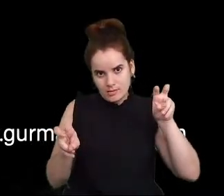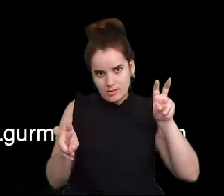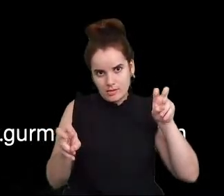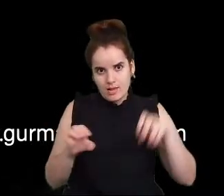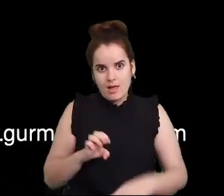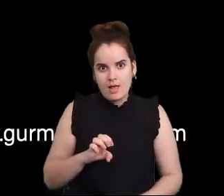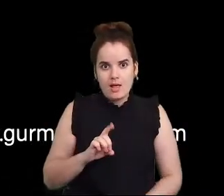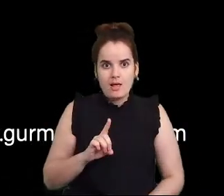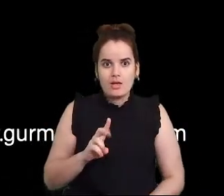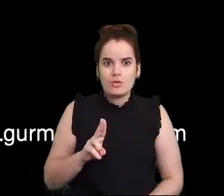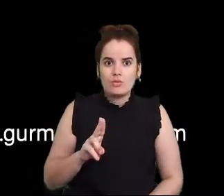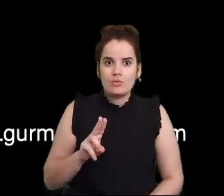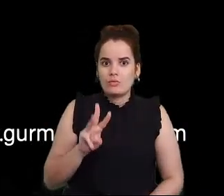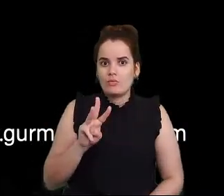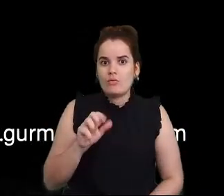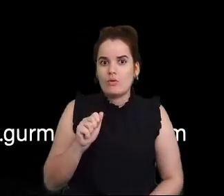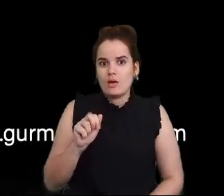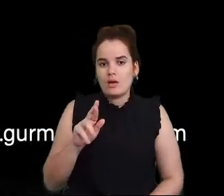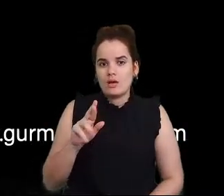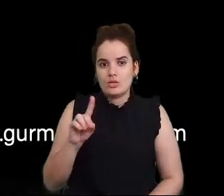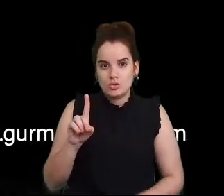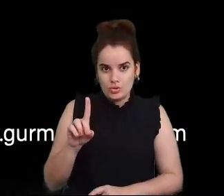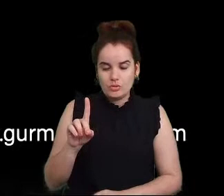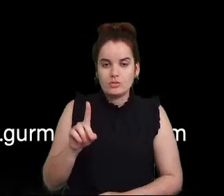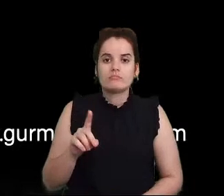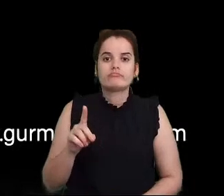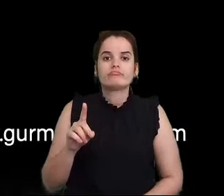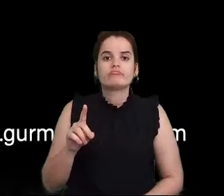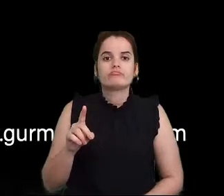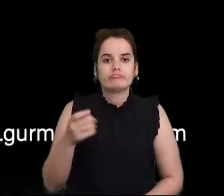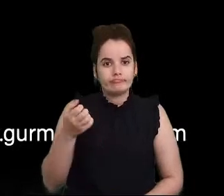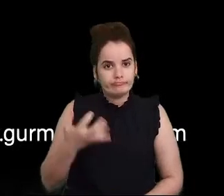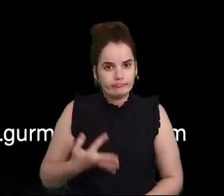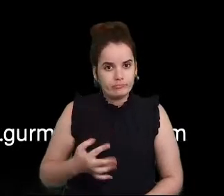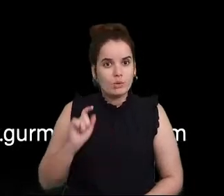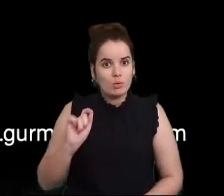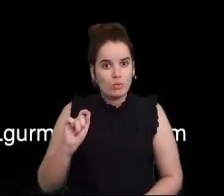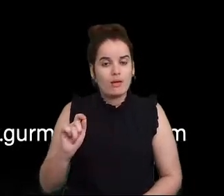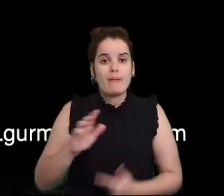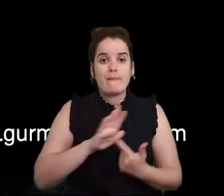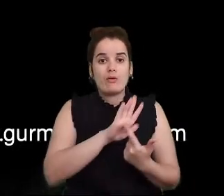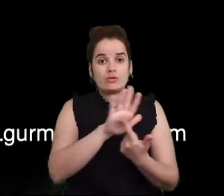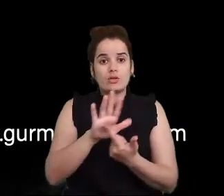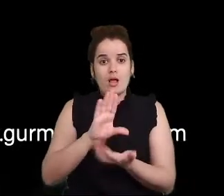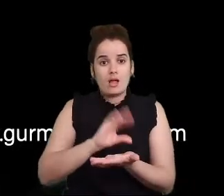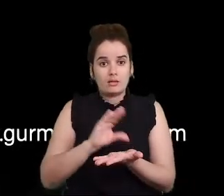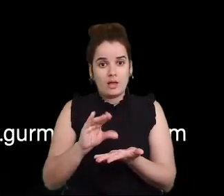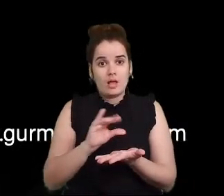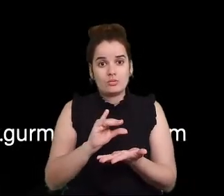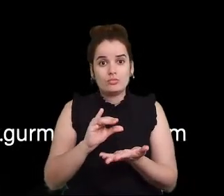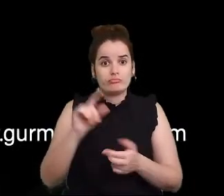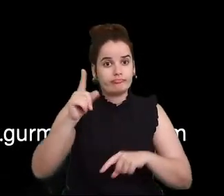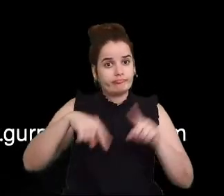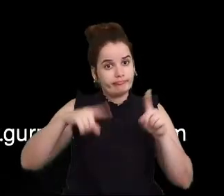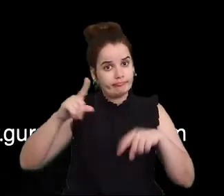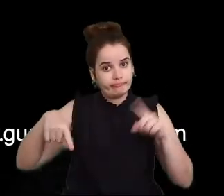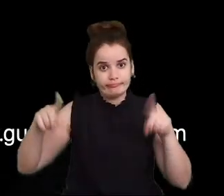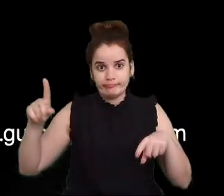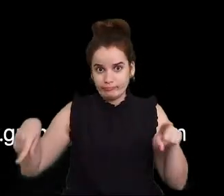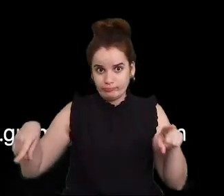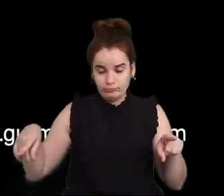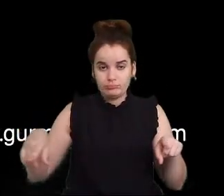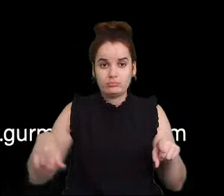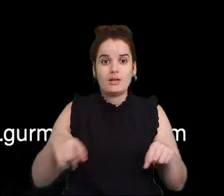on how our goal with data visualizations should be to show data variation and not